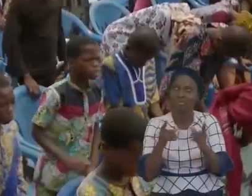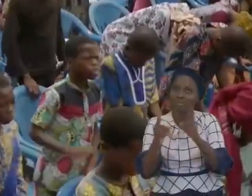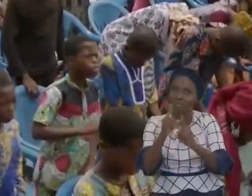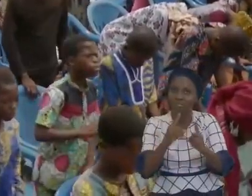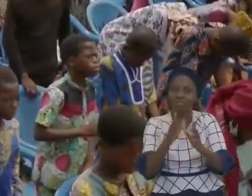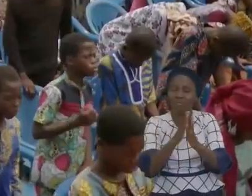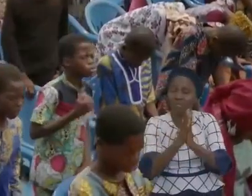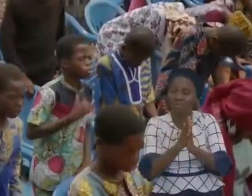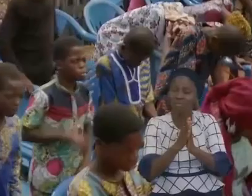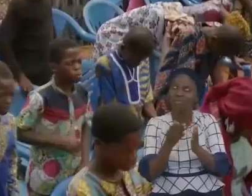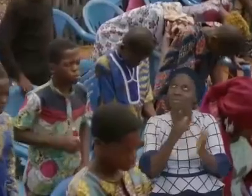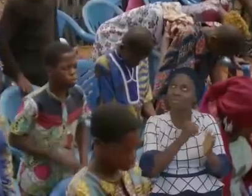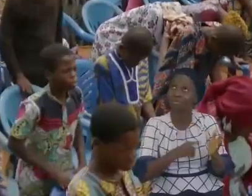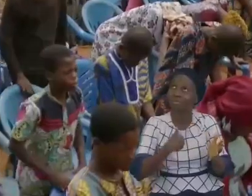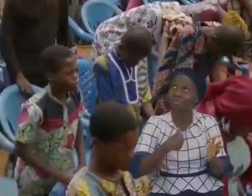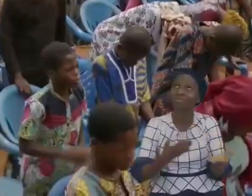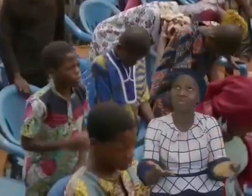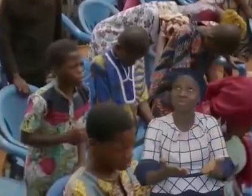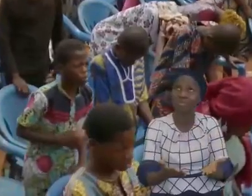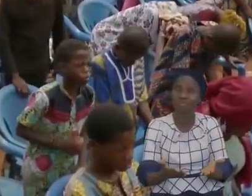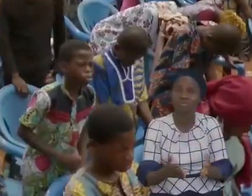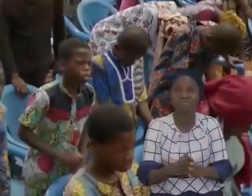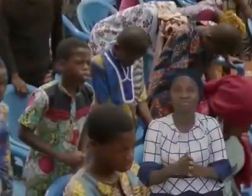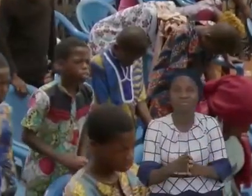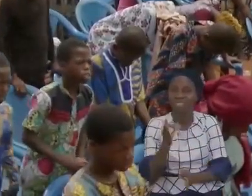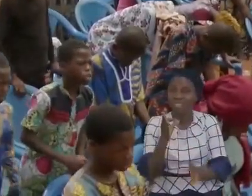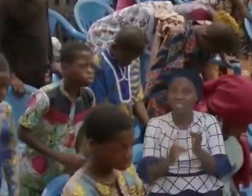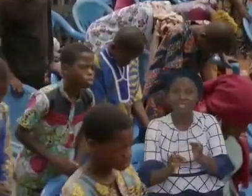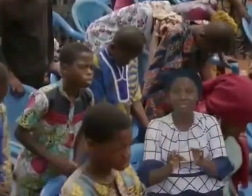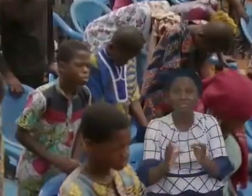me, I am going up.